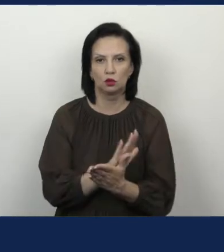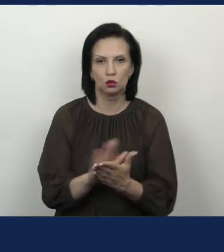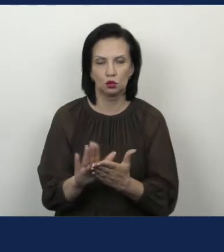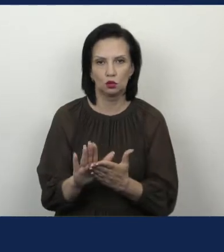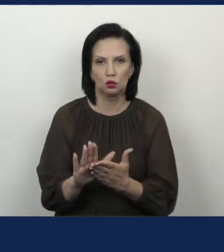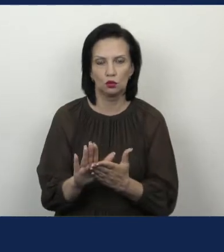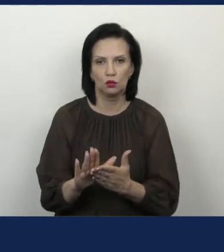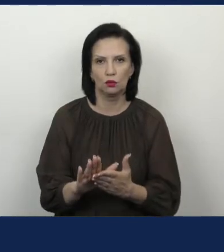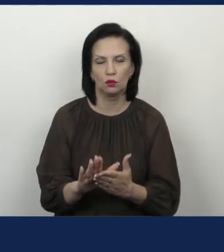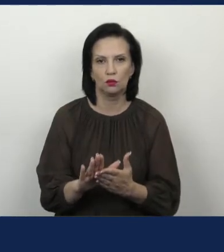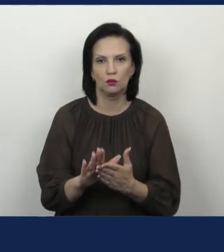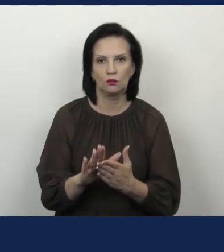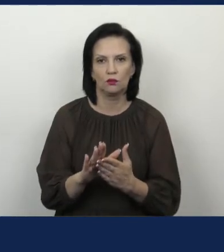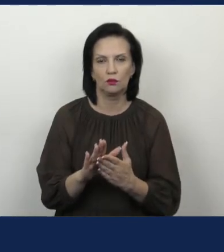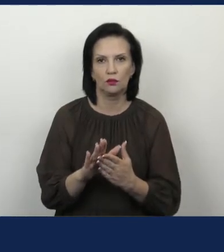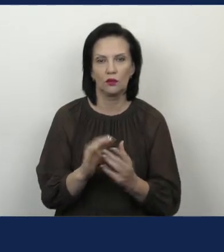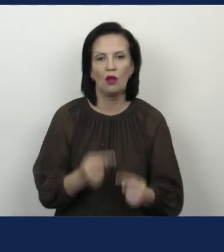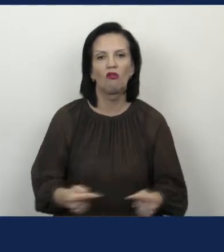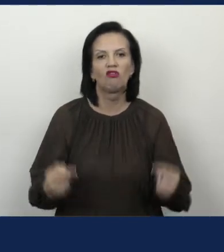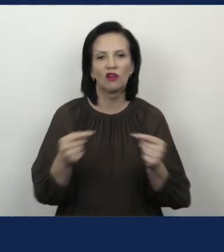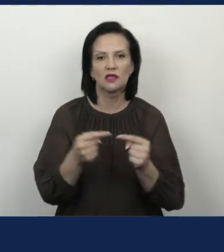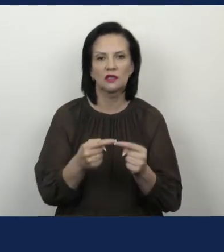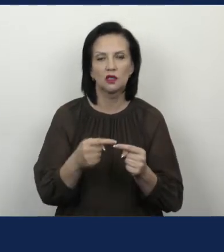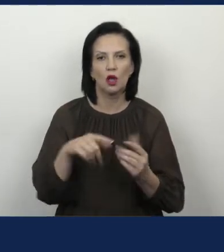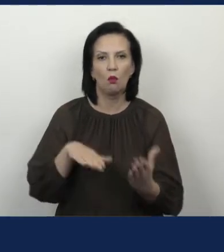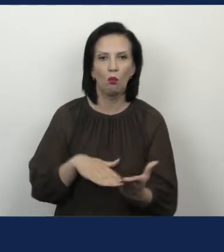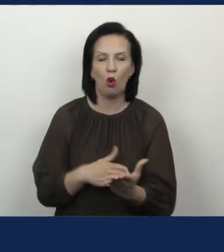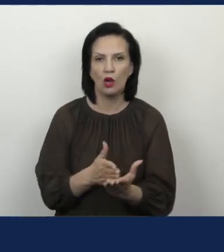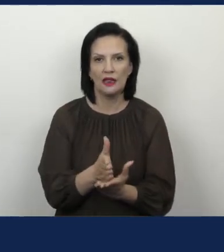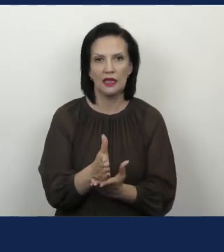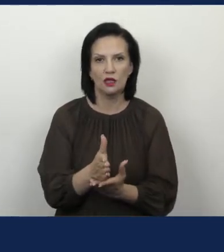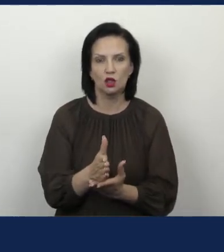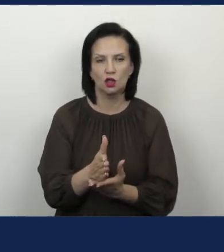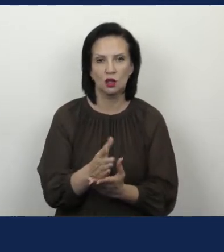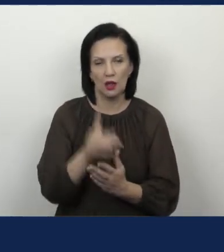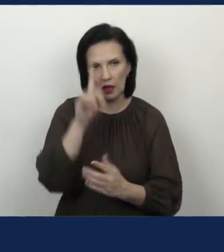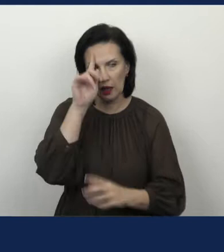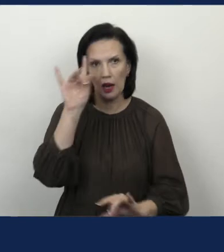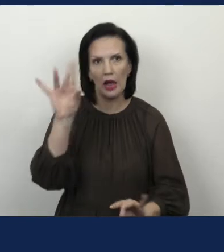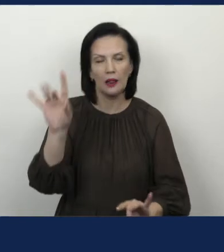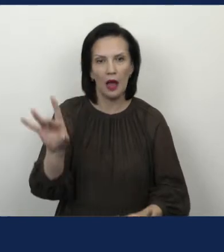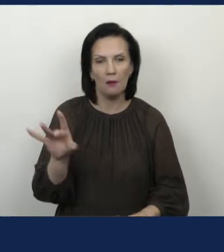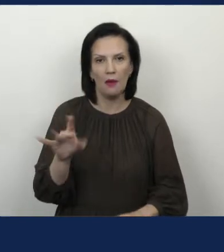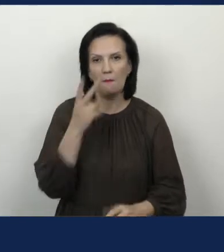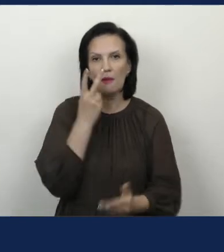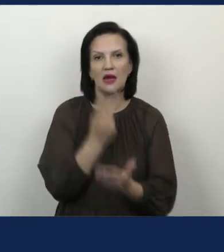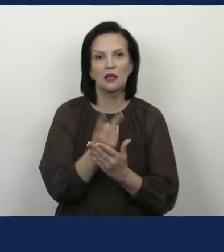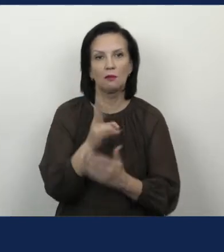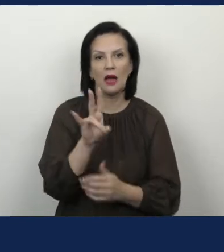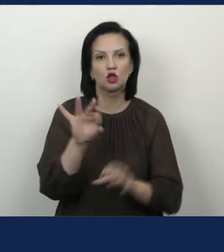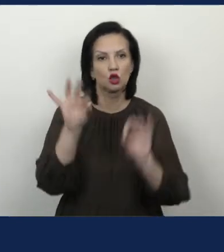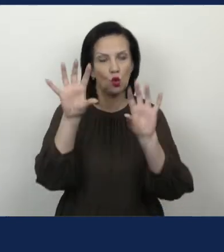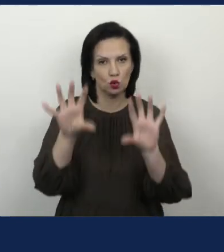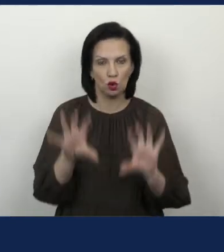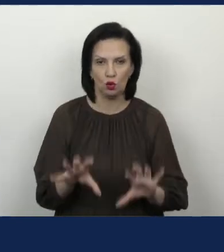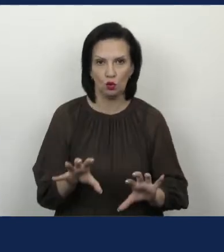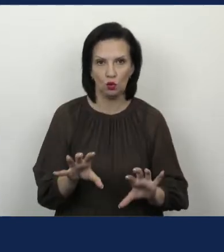more notable recent disputes in this category concerned a television